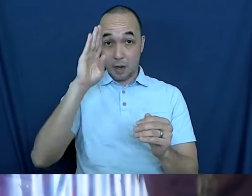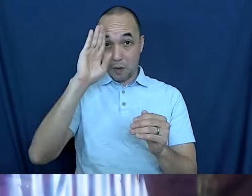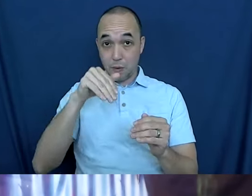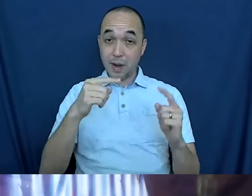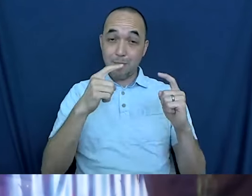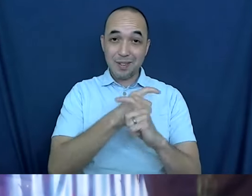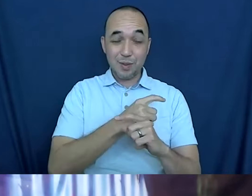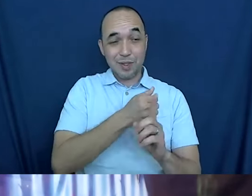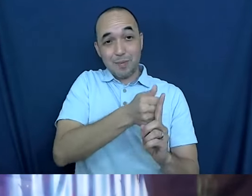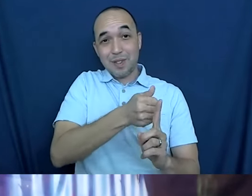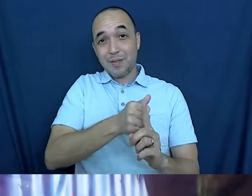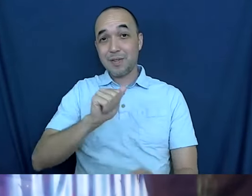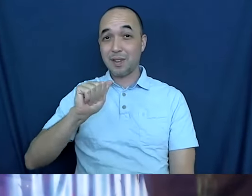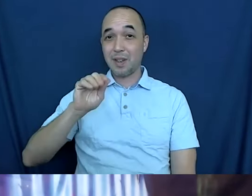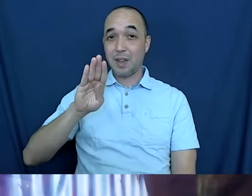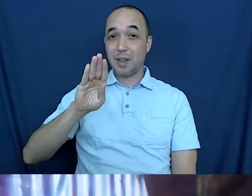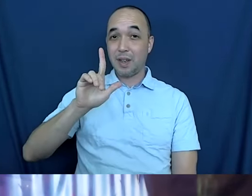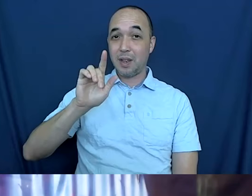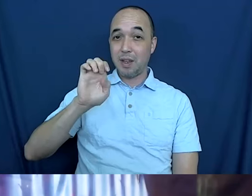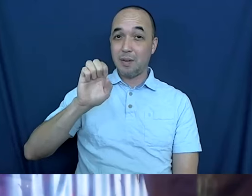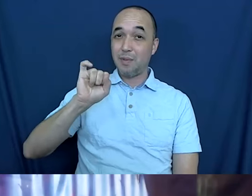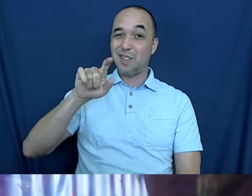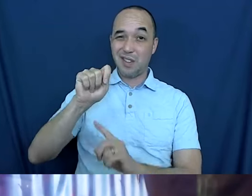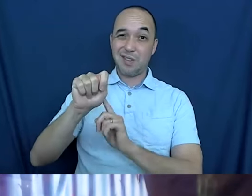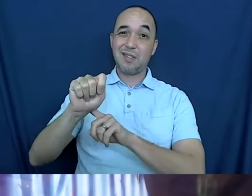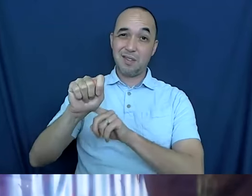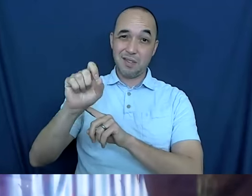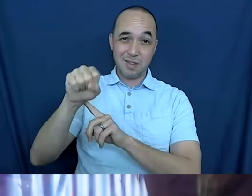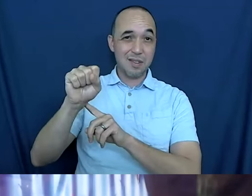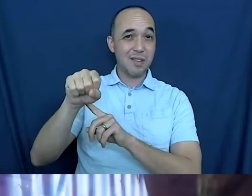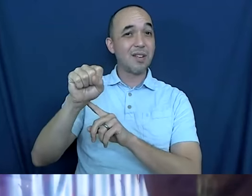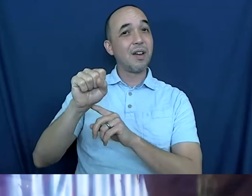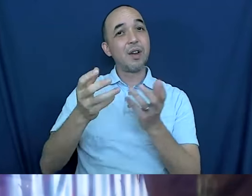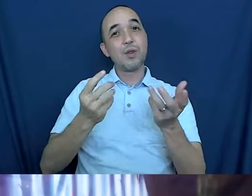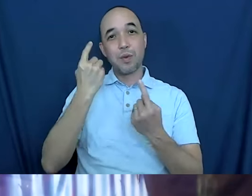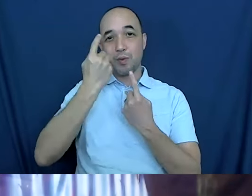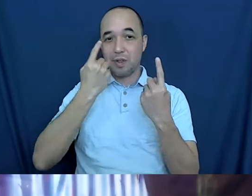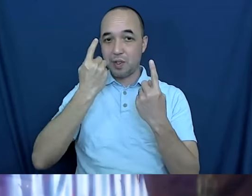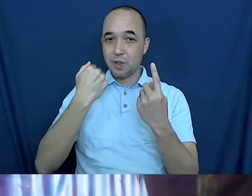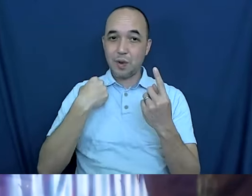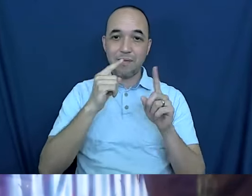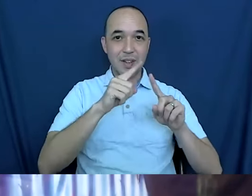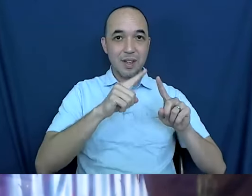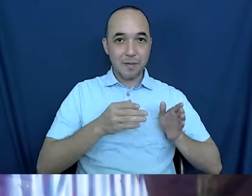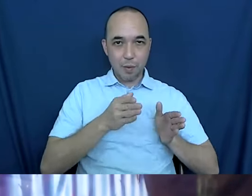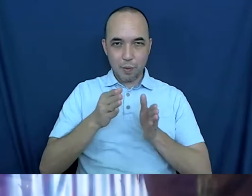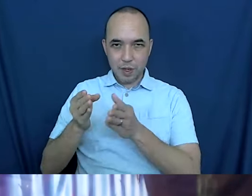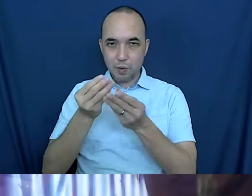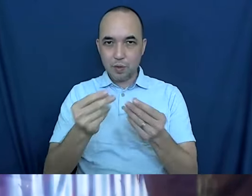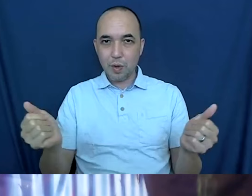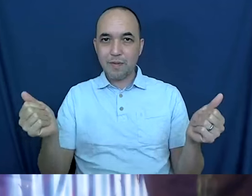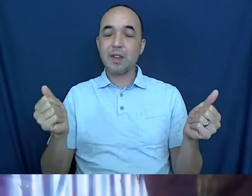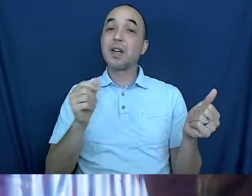ableist, and you want to think about having multiple ways of solving them and potentially also talking